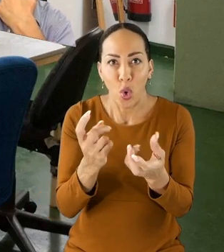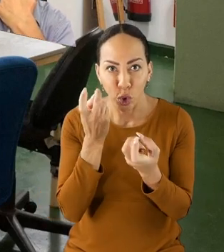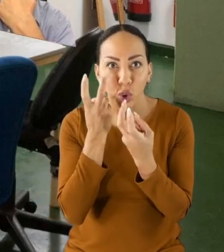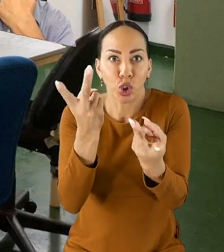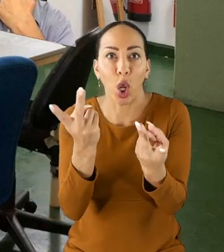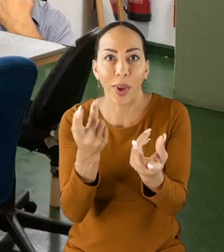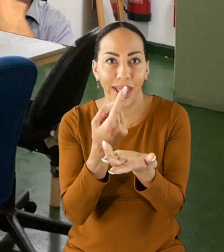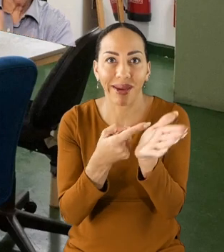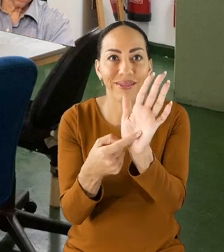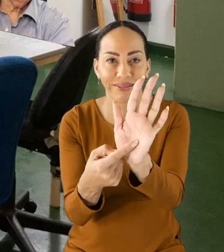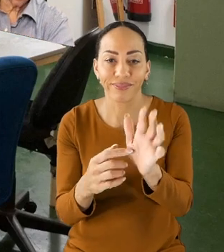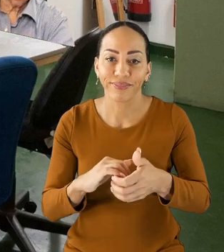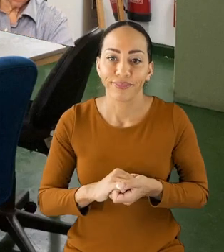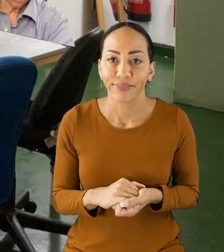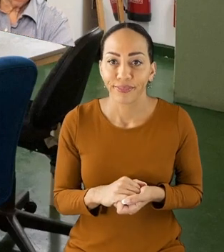Yeah.